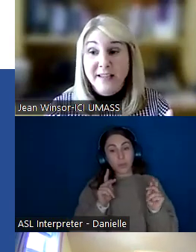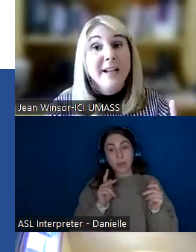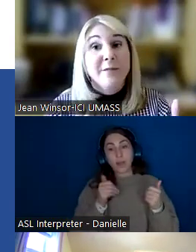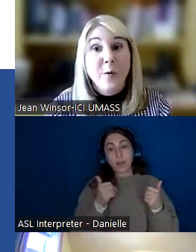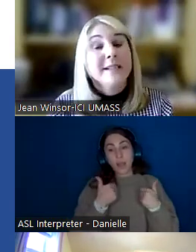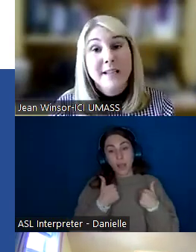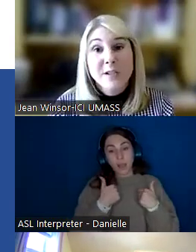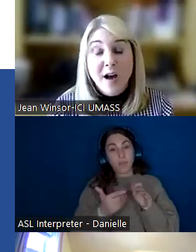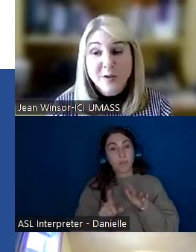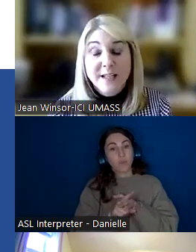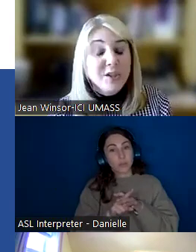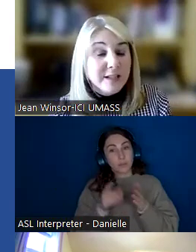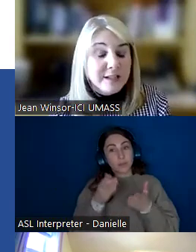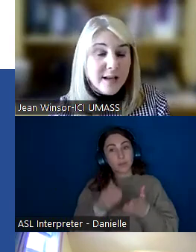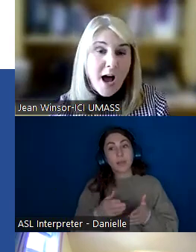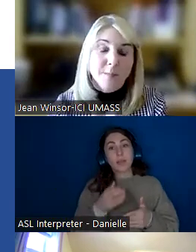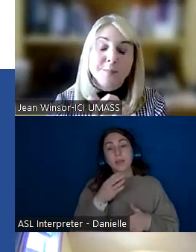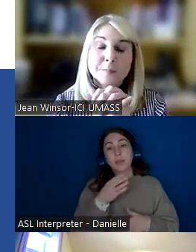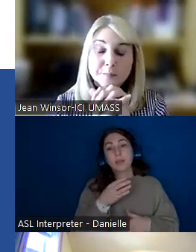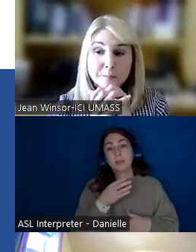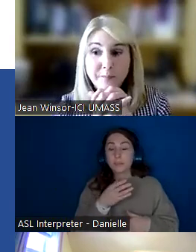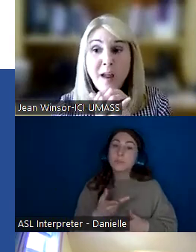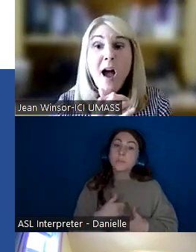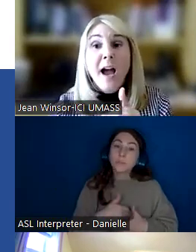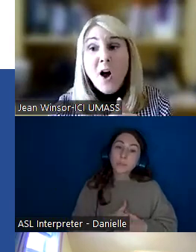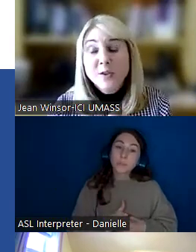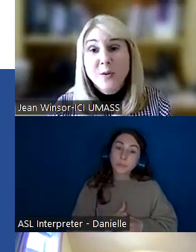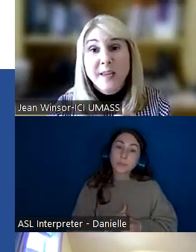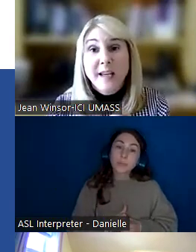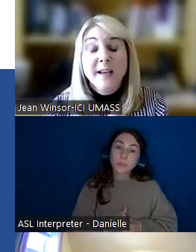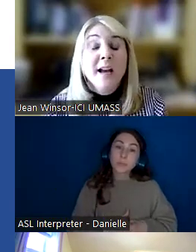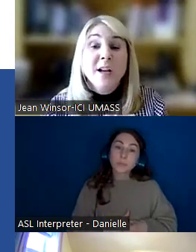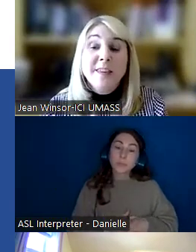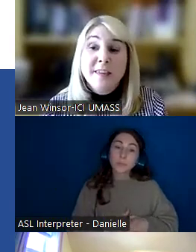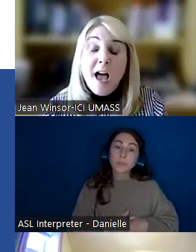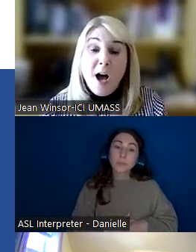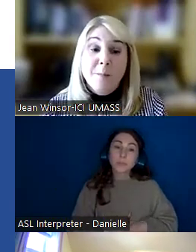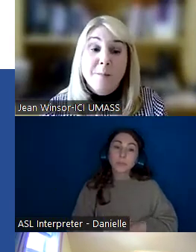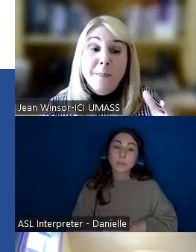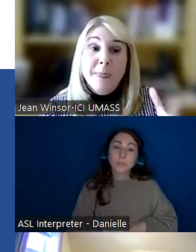a lead voice in those conversations. I also think